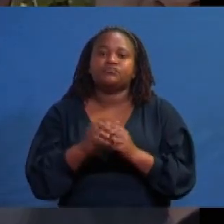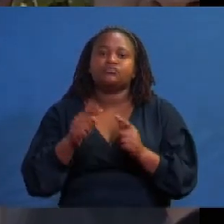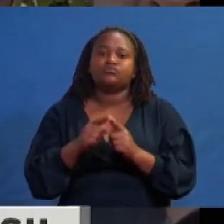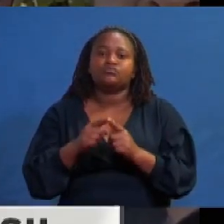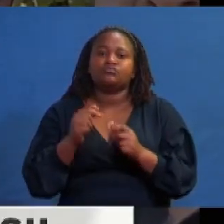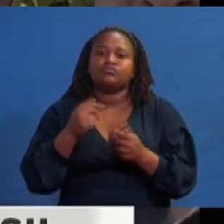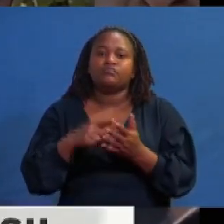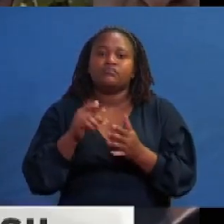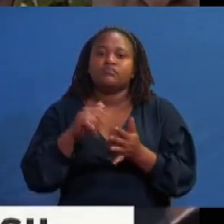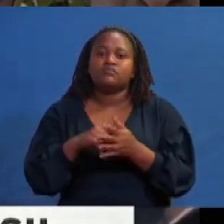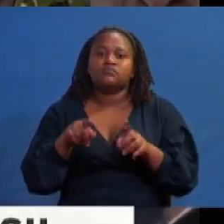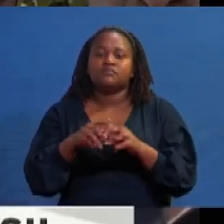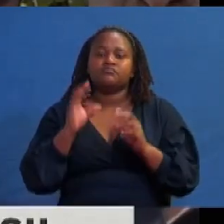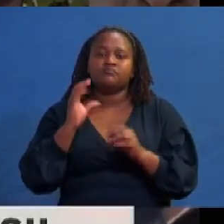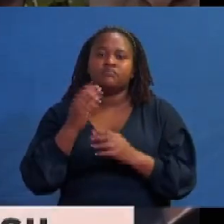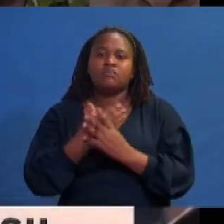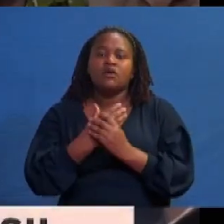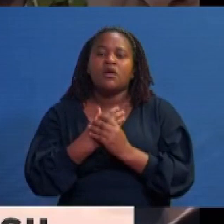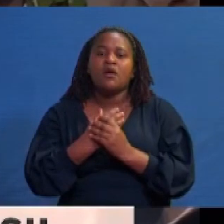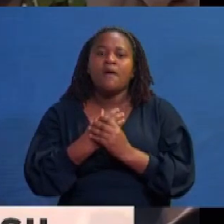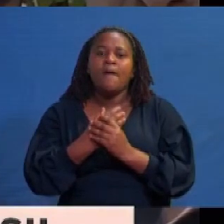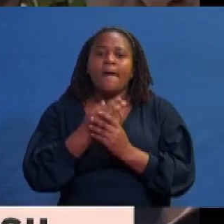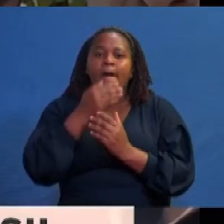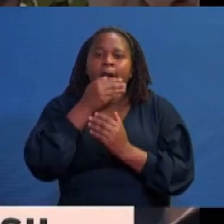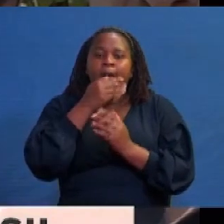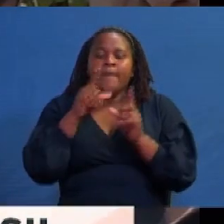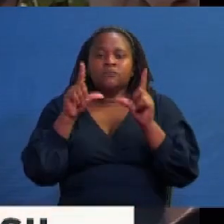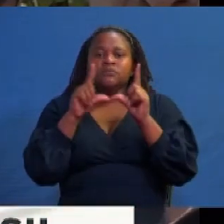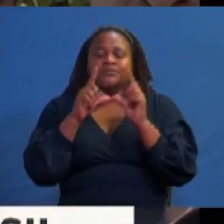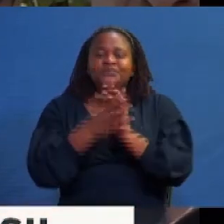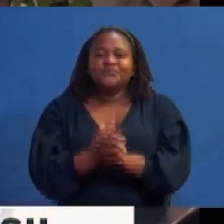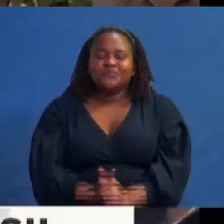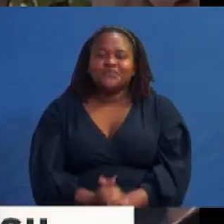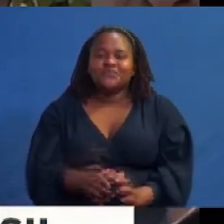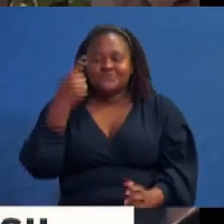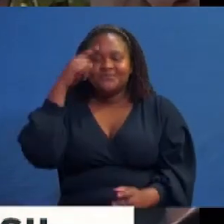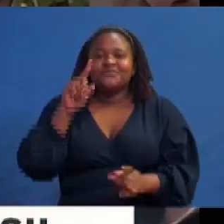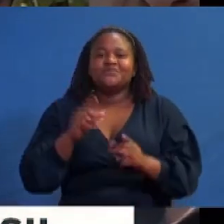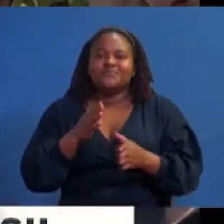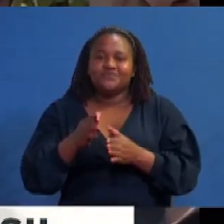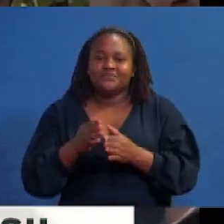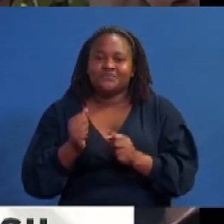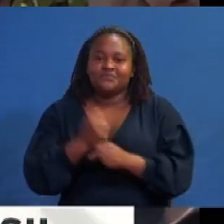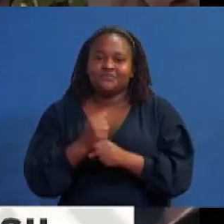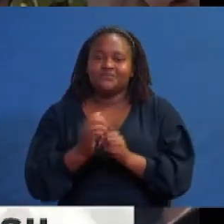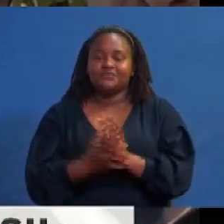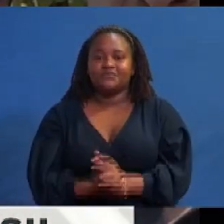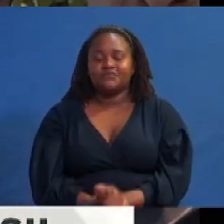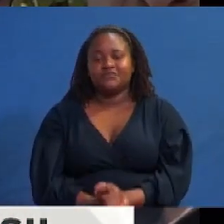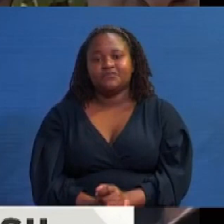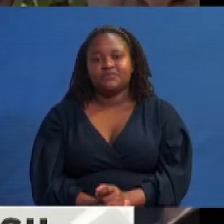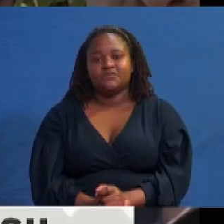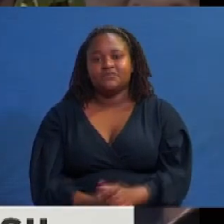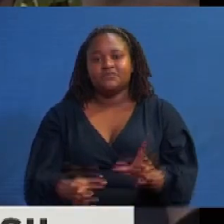get the requisite documents, the requisite licenses for them to operate.